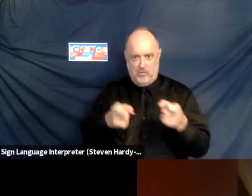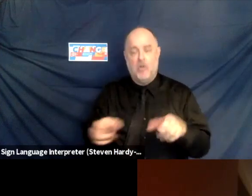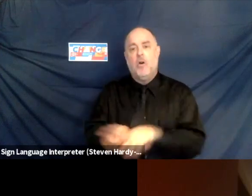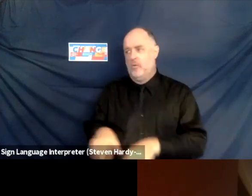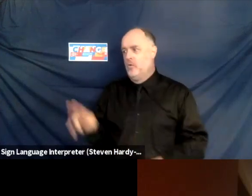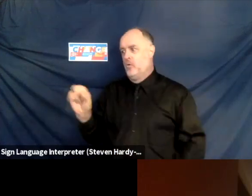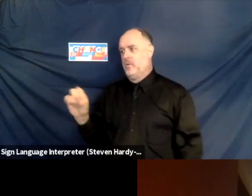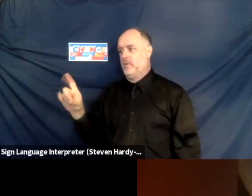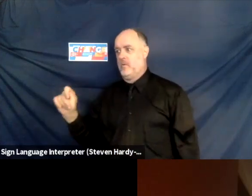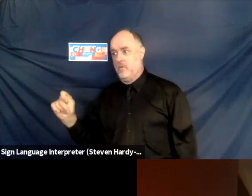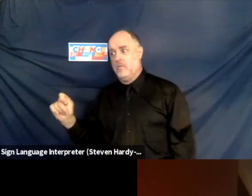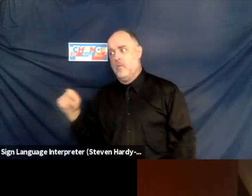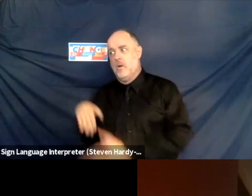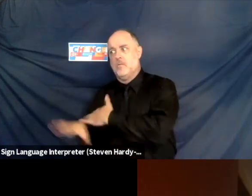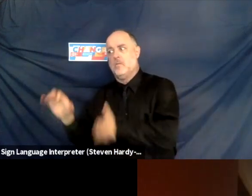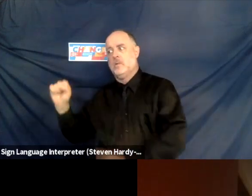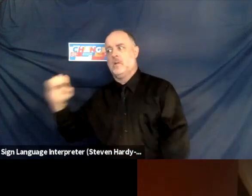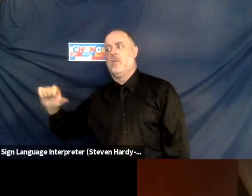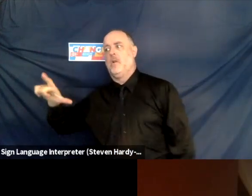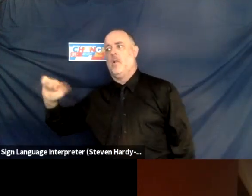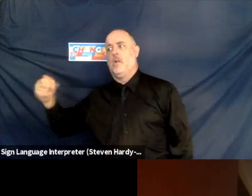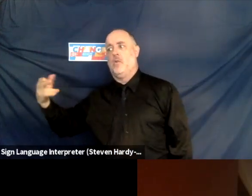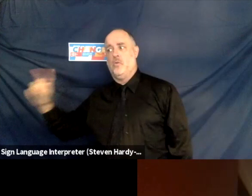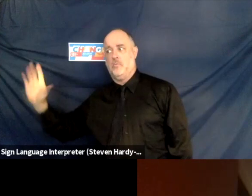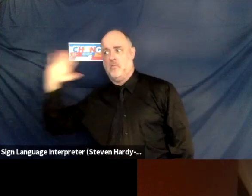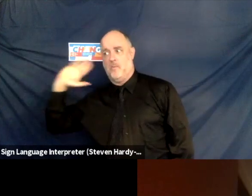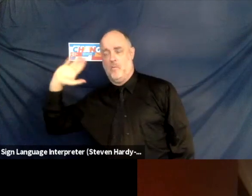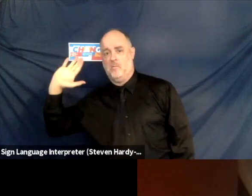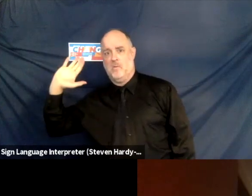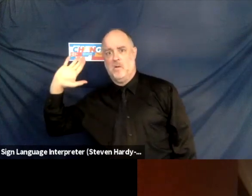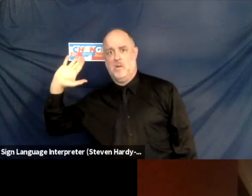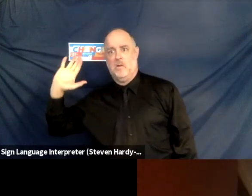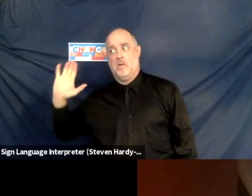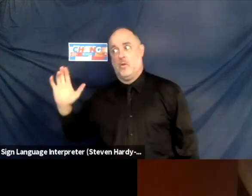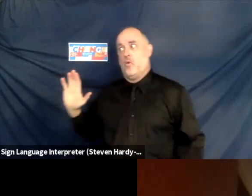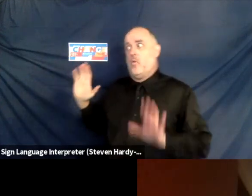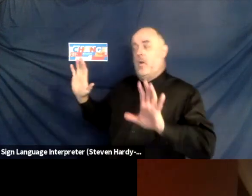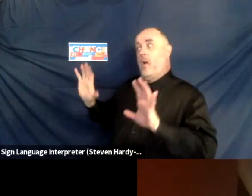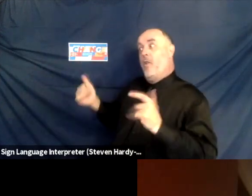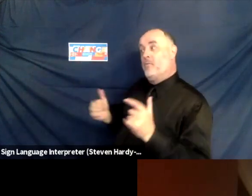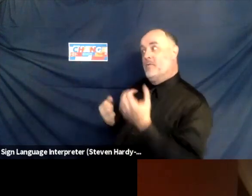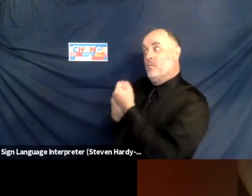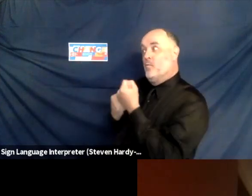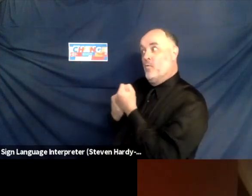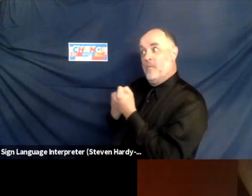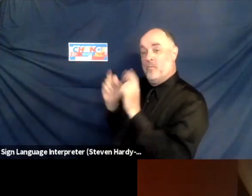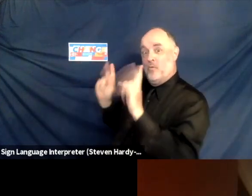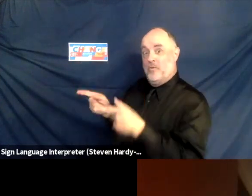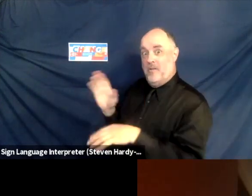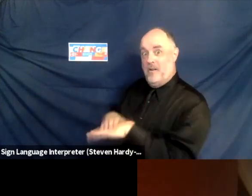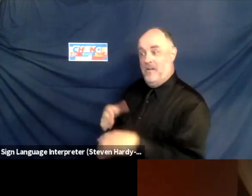under Secretary LaHood. So again, it's nice to have another friendly face in